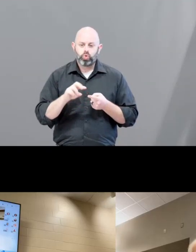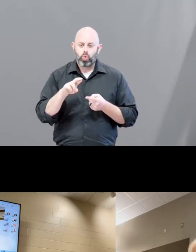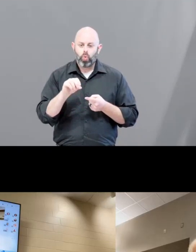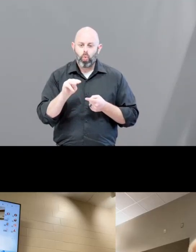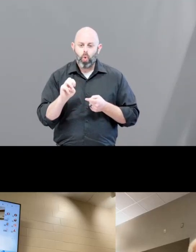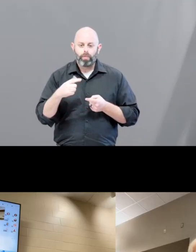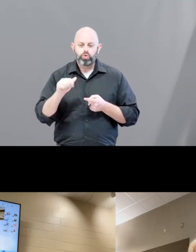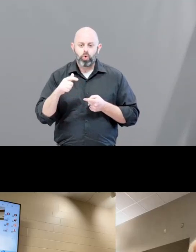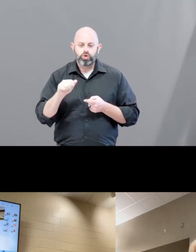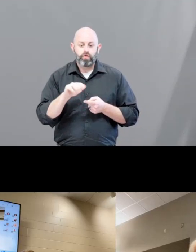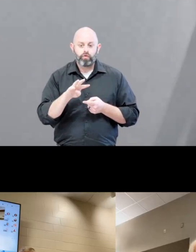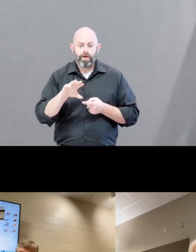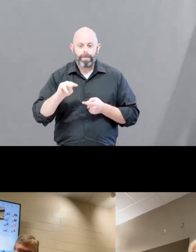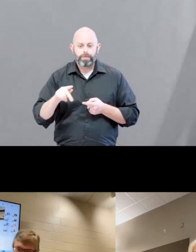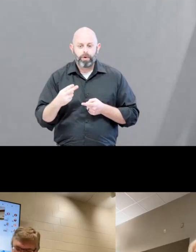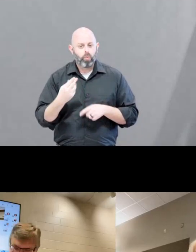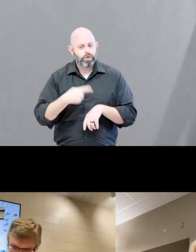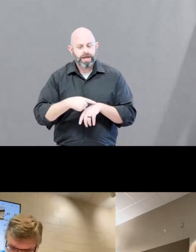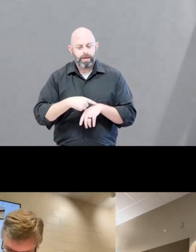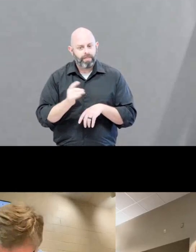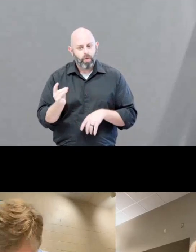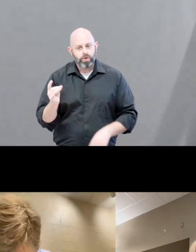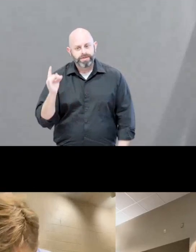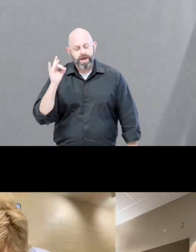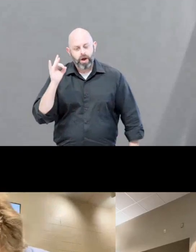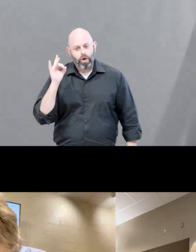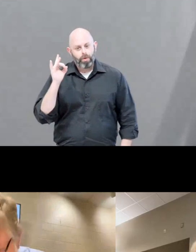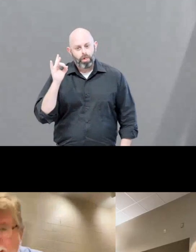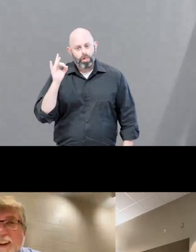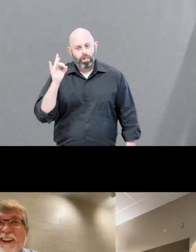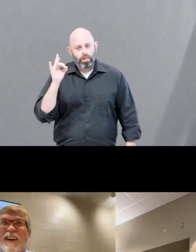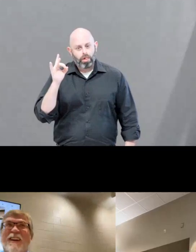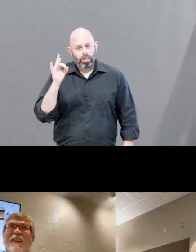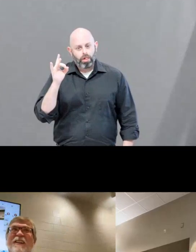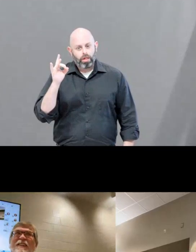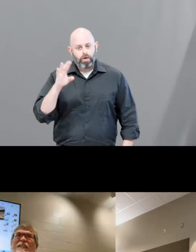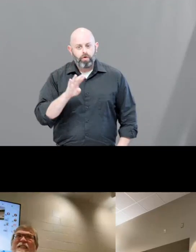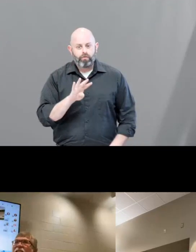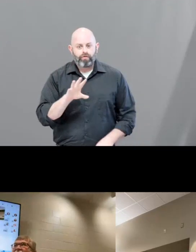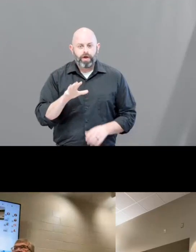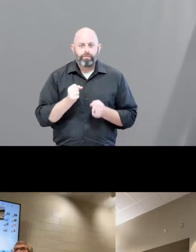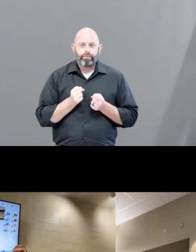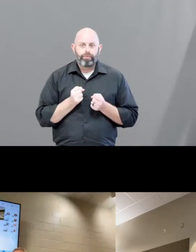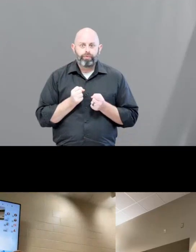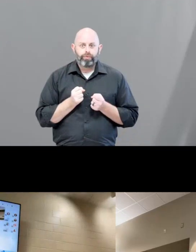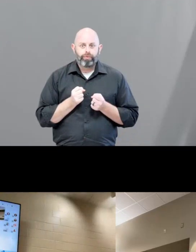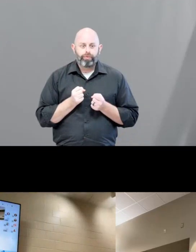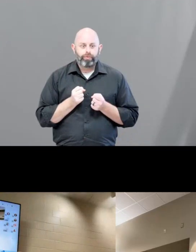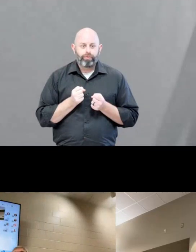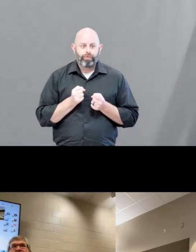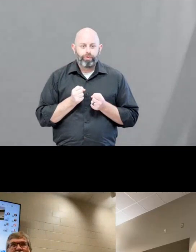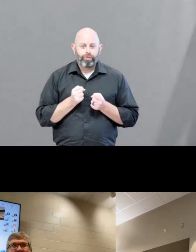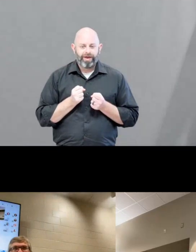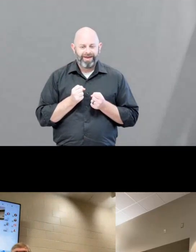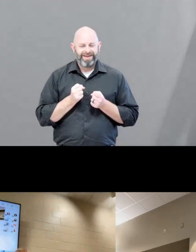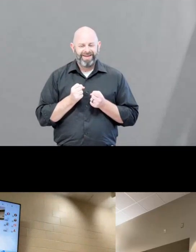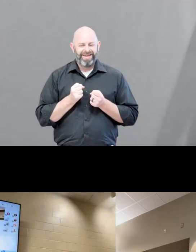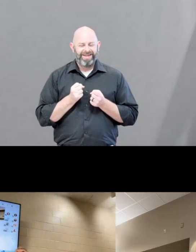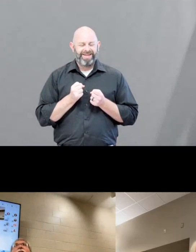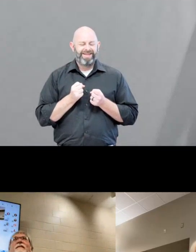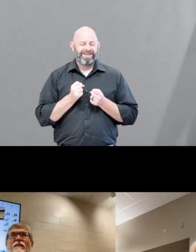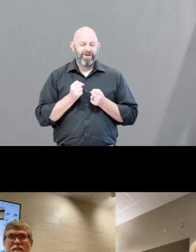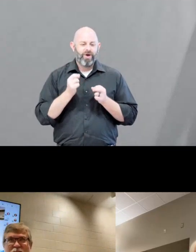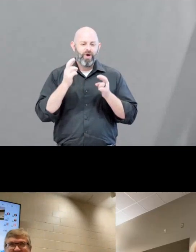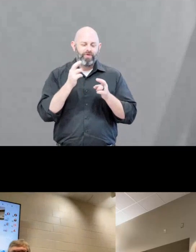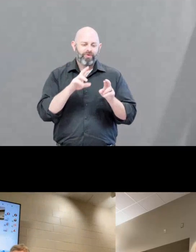was terrible. So anyway, I hope that will be ready for next year's athletic programs,